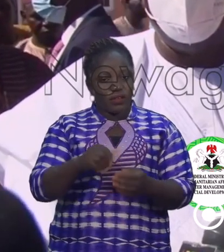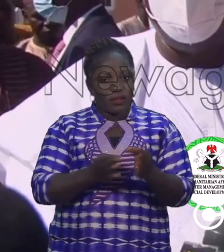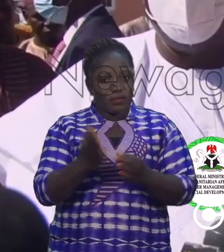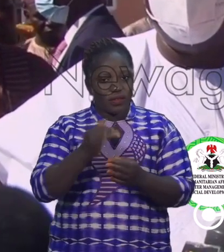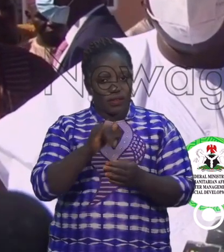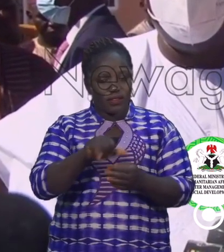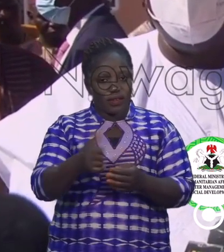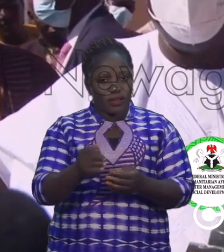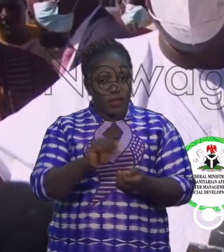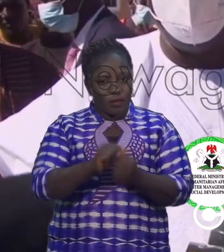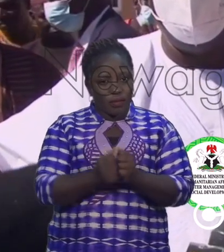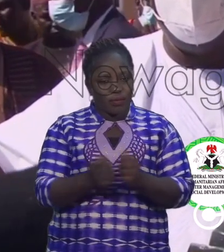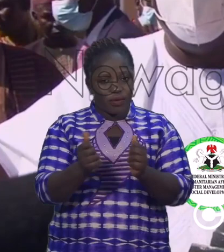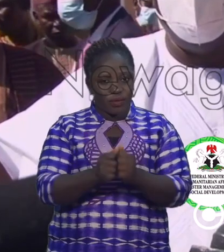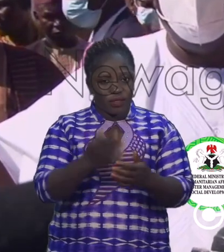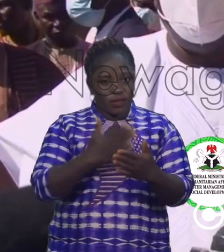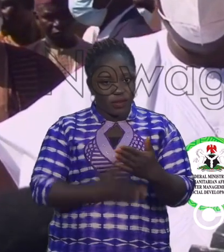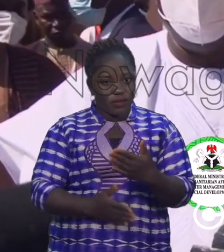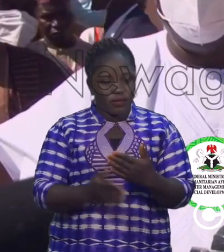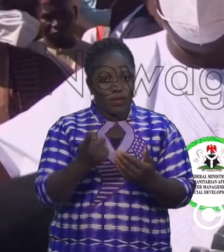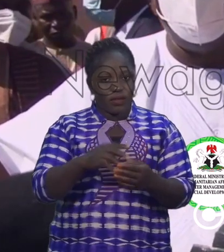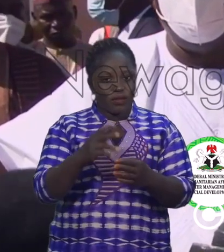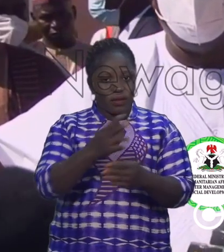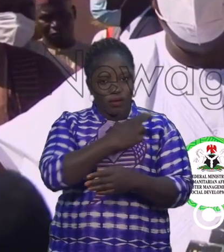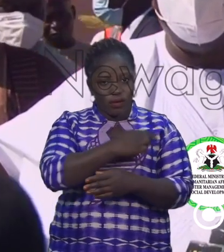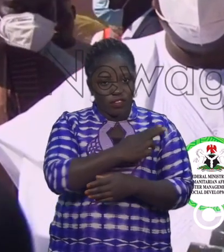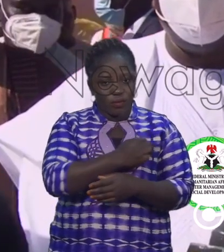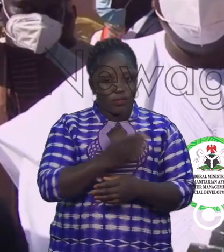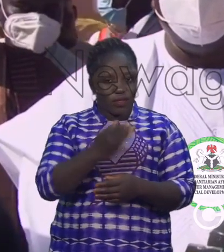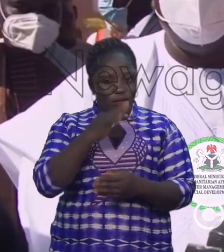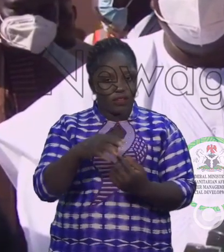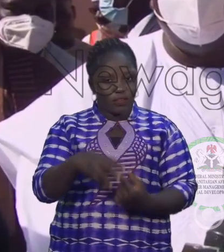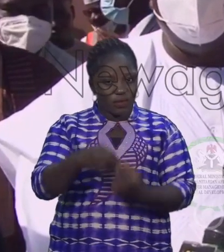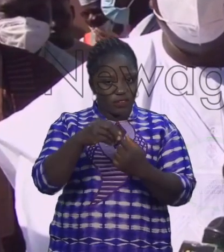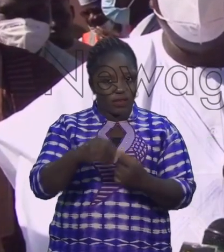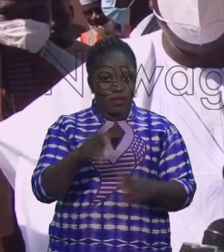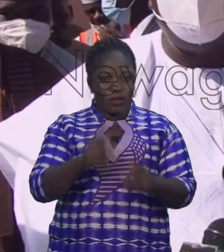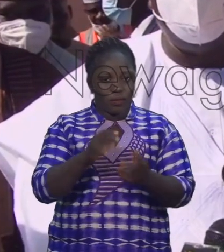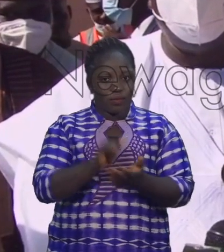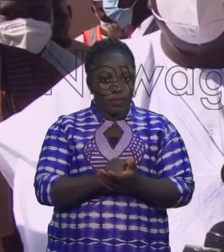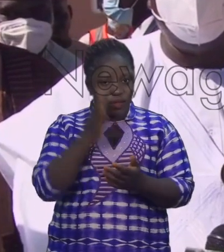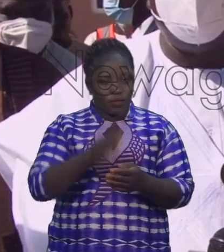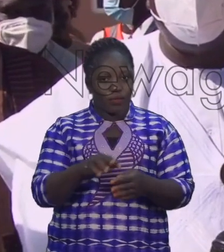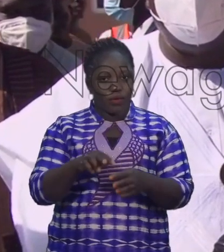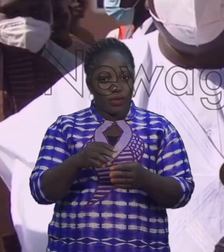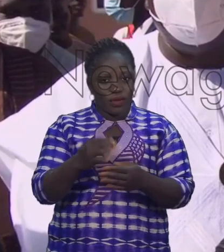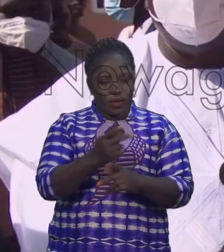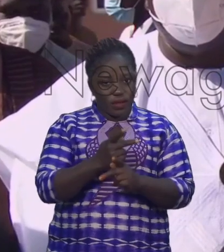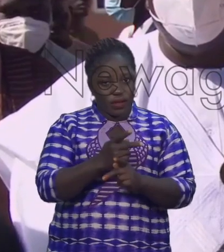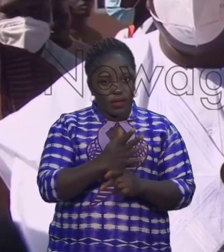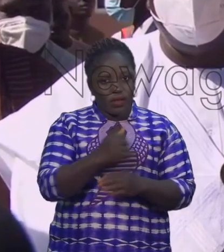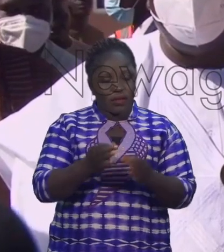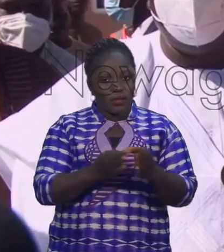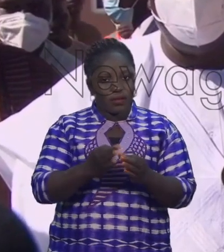post-delivery complication, pre-delivery complication, and post-delivery complication that might arise. And if the children also have